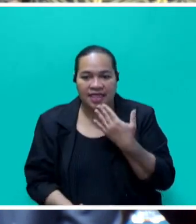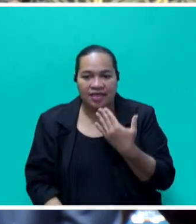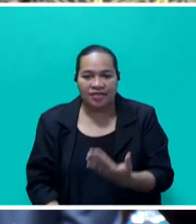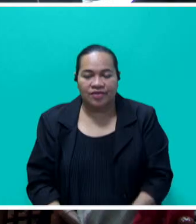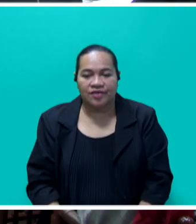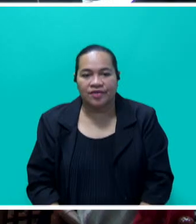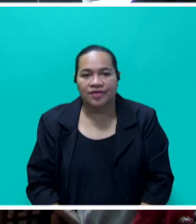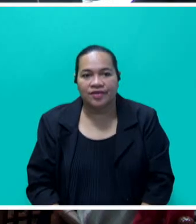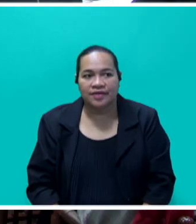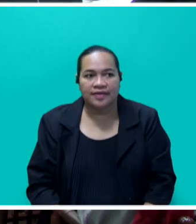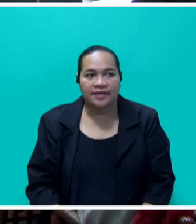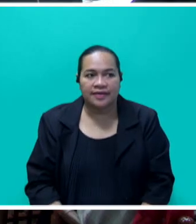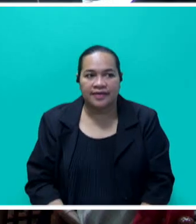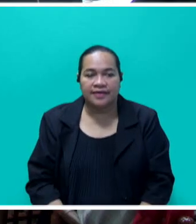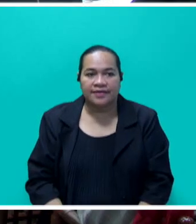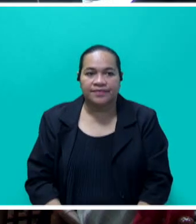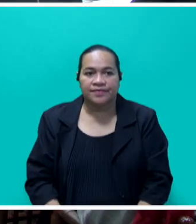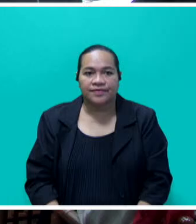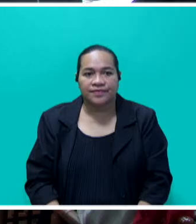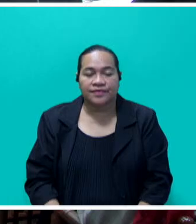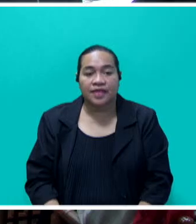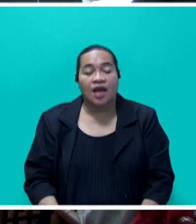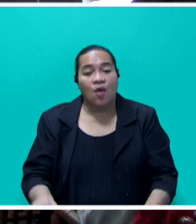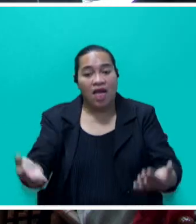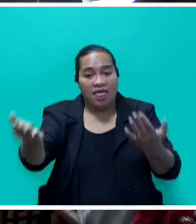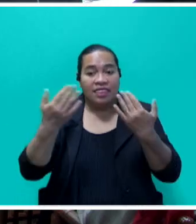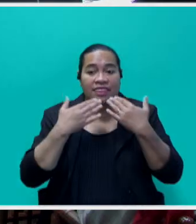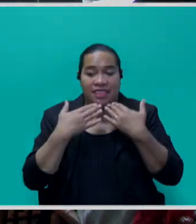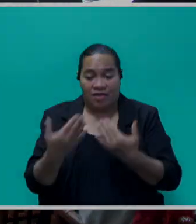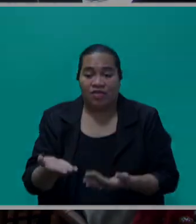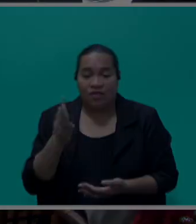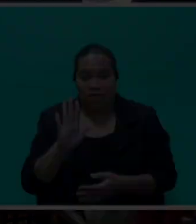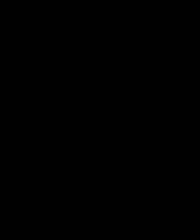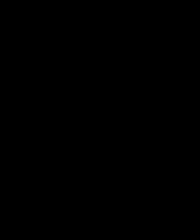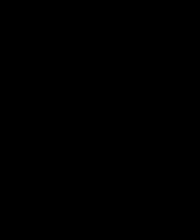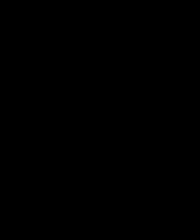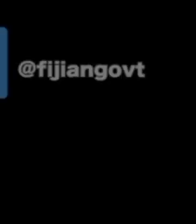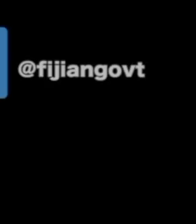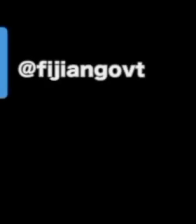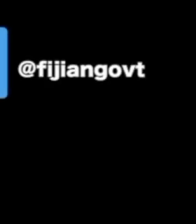I thank the Honourable Minister for his reply to the question.